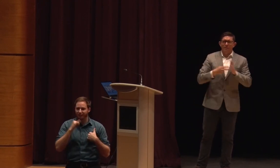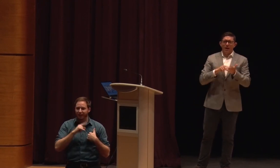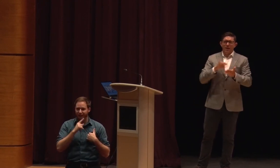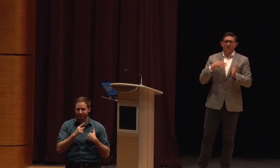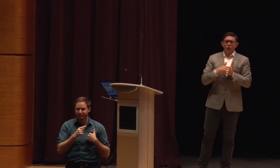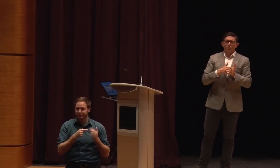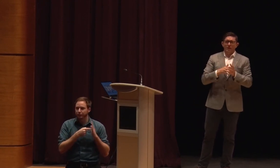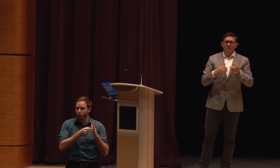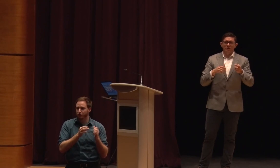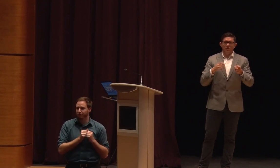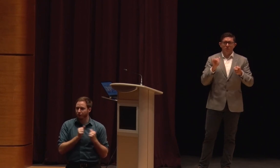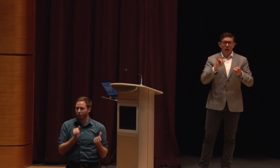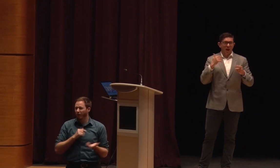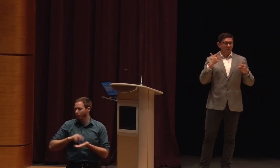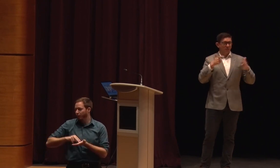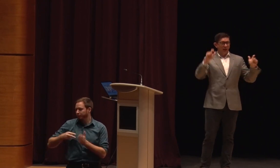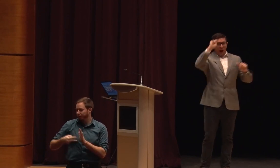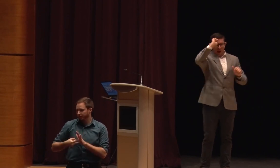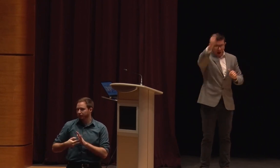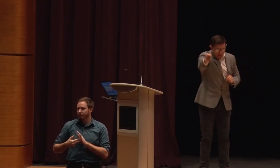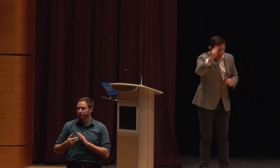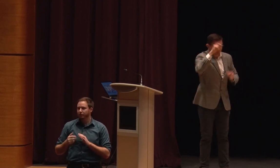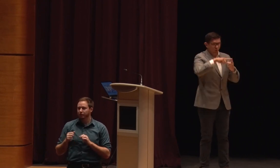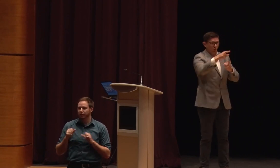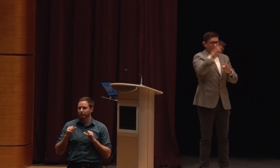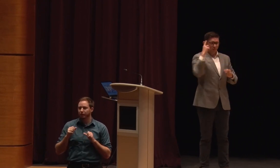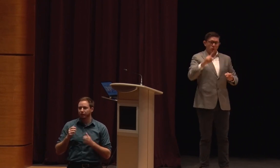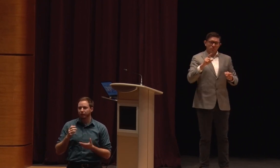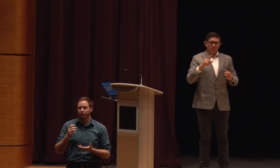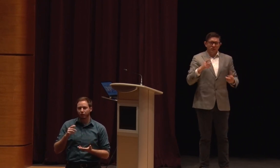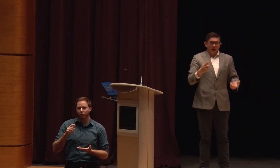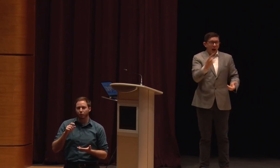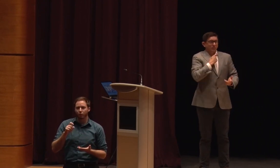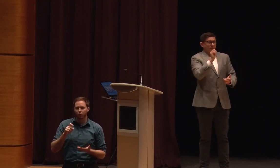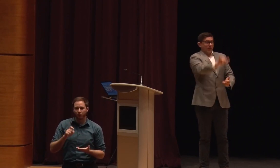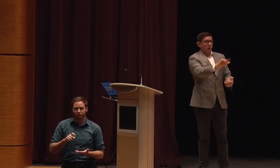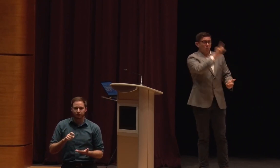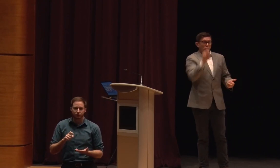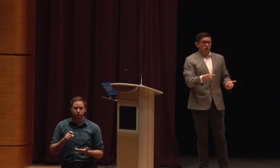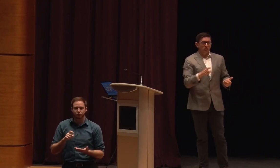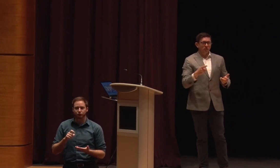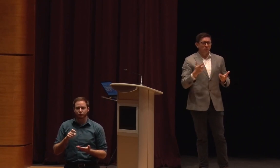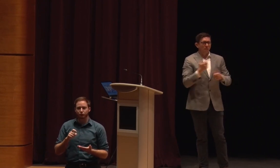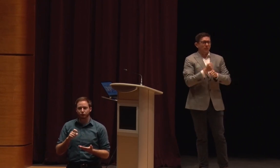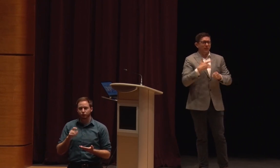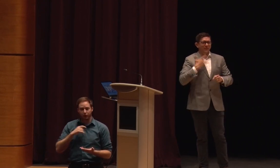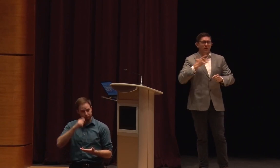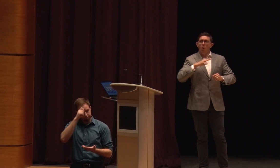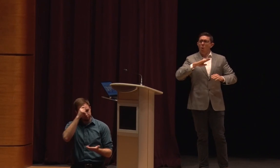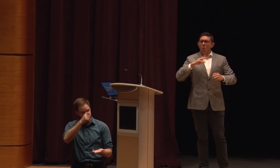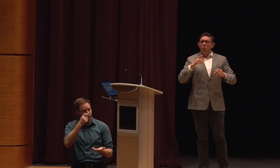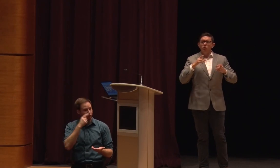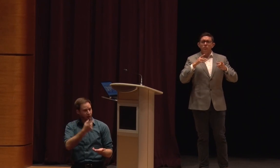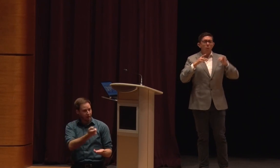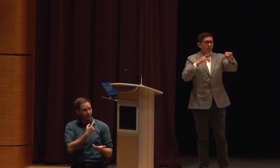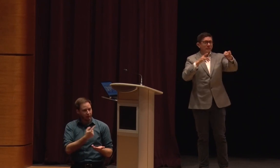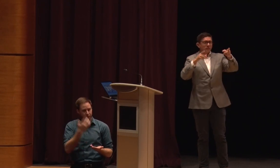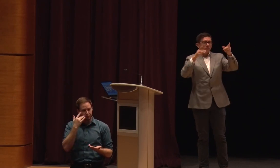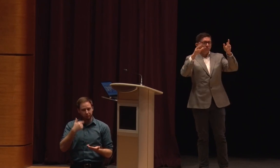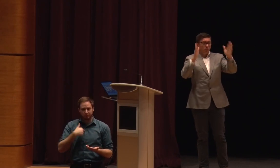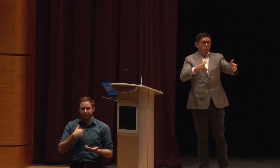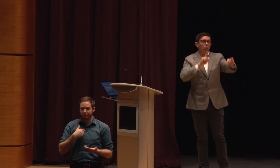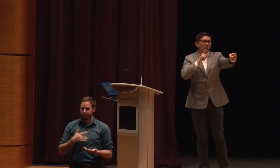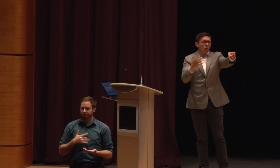So that is what I mean by vulnerability. You know, you just kind of have to, I tip my hat off to you for asking that question, because it really